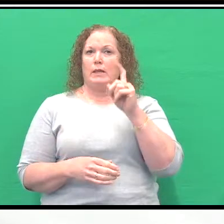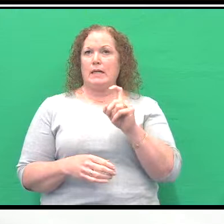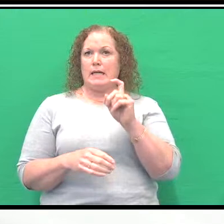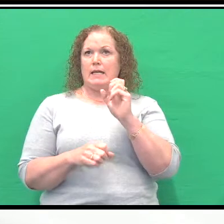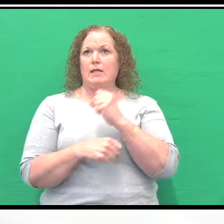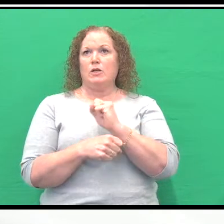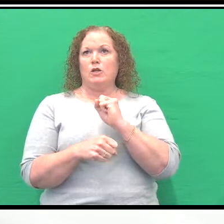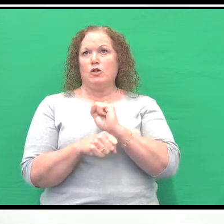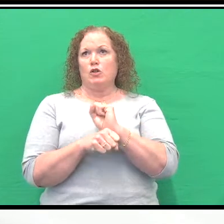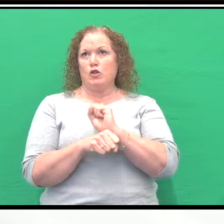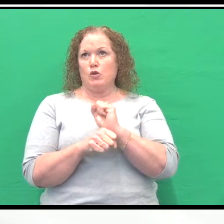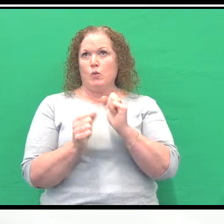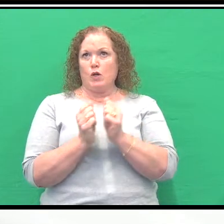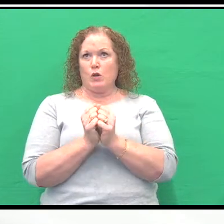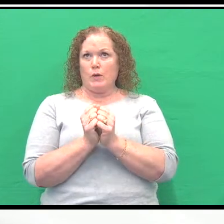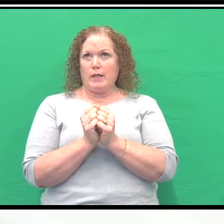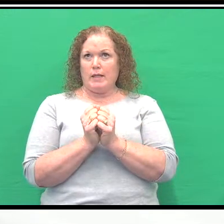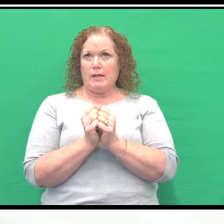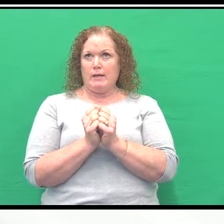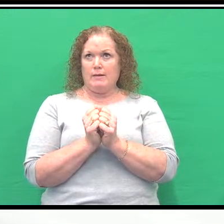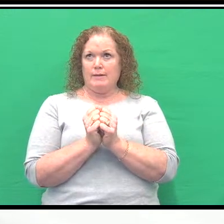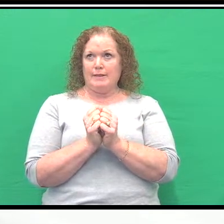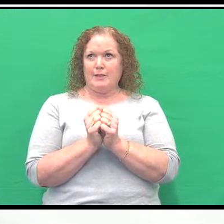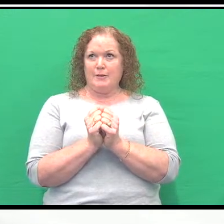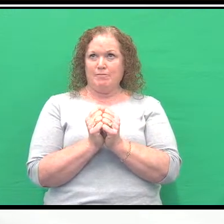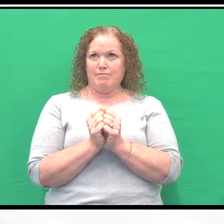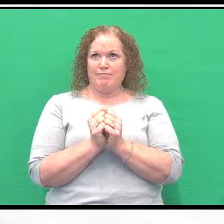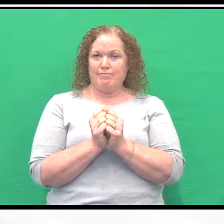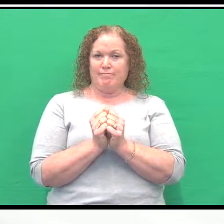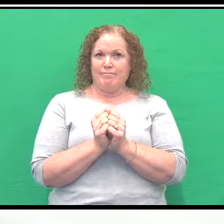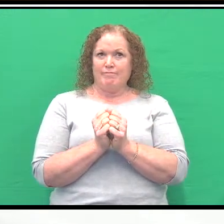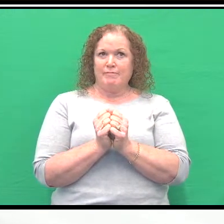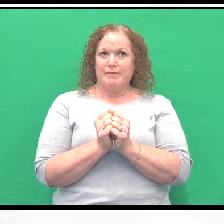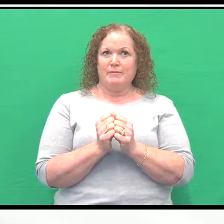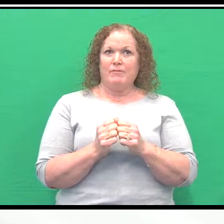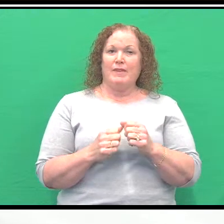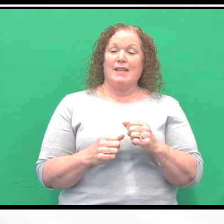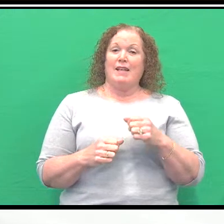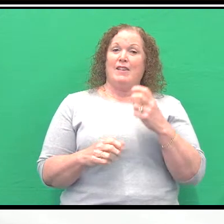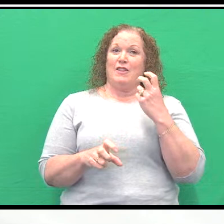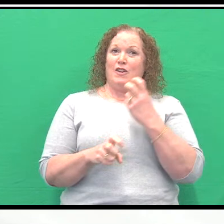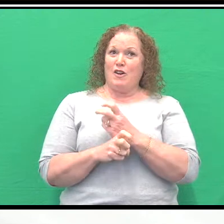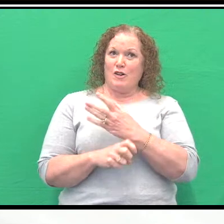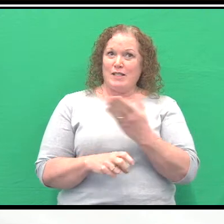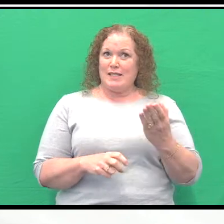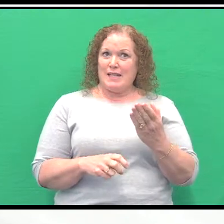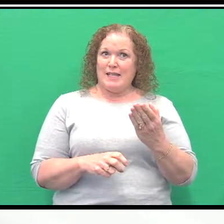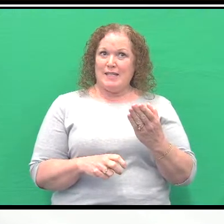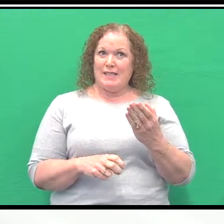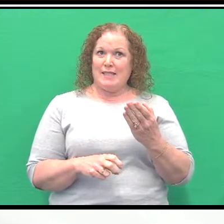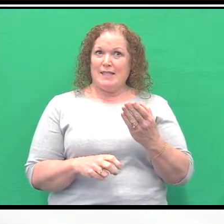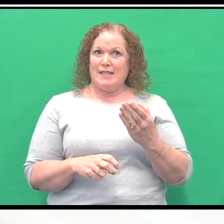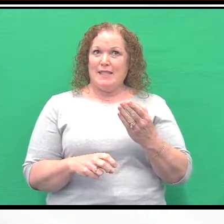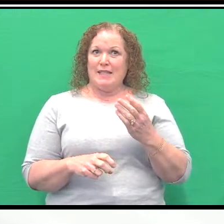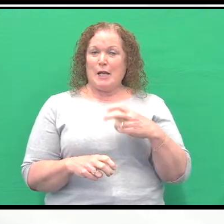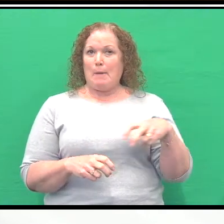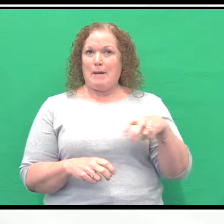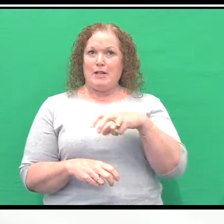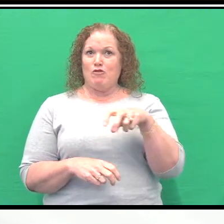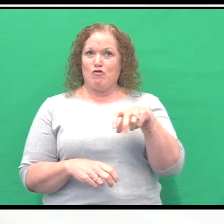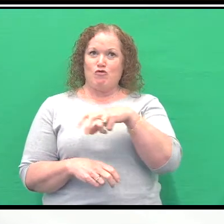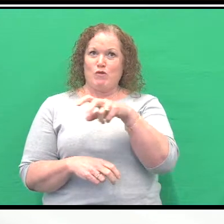So really the major impact here for us is transportation. As you know, we contract out with transportation,